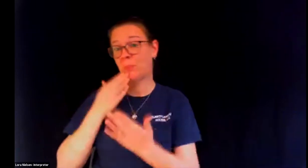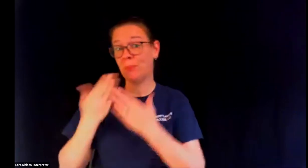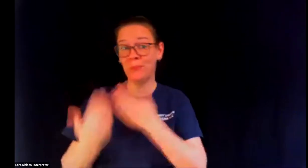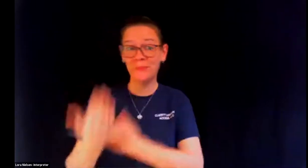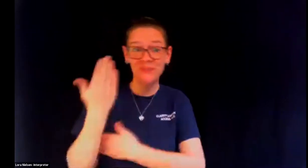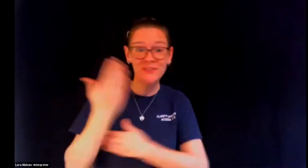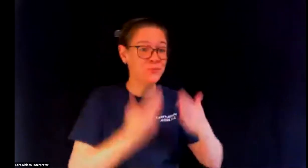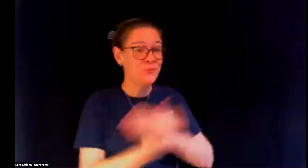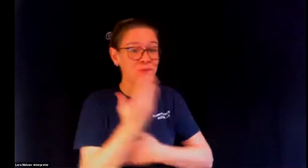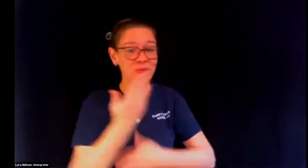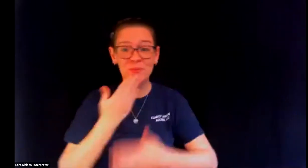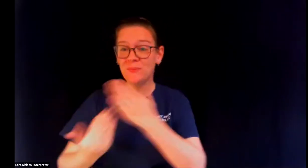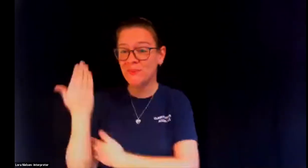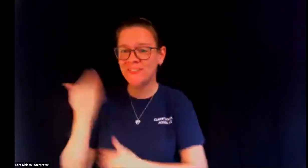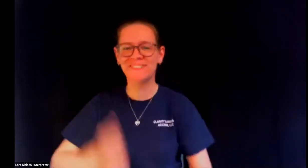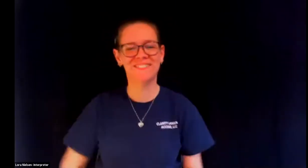Good morning.